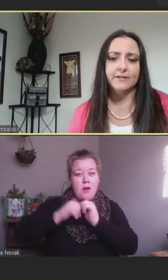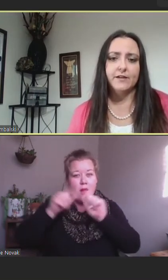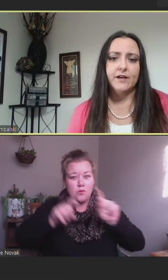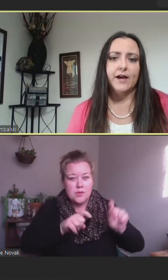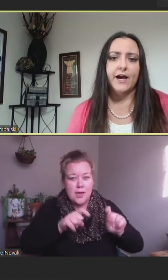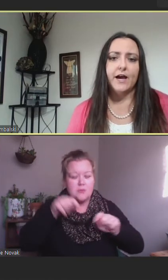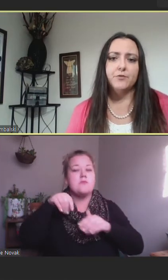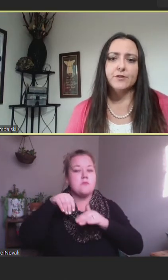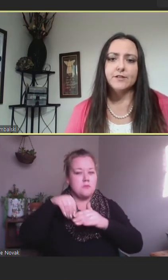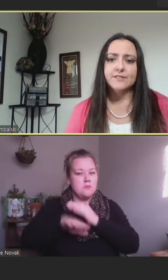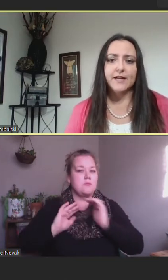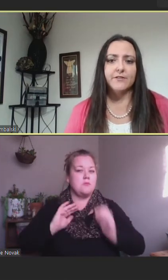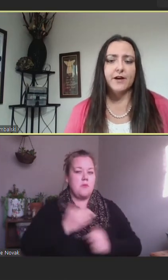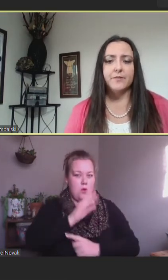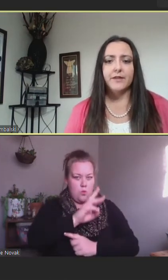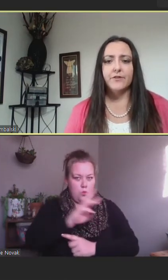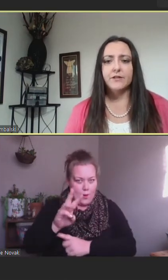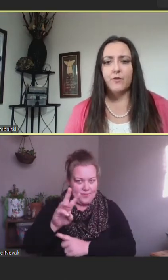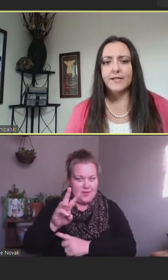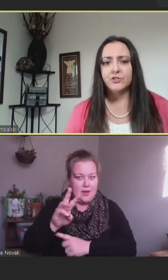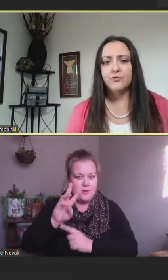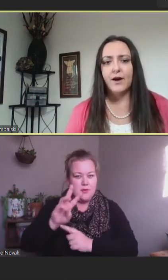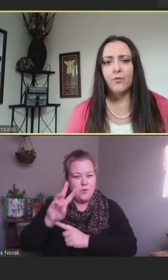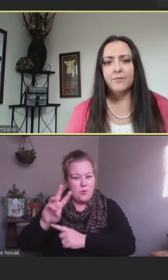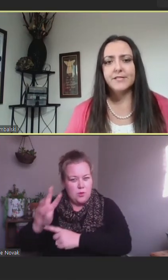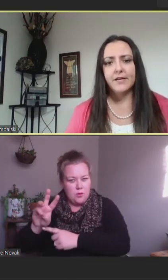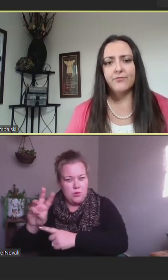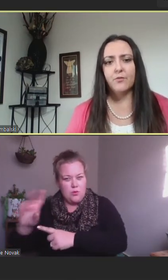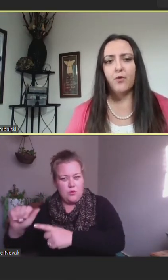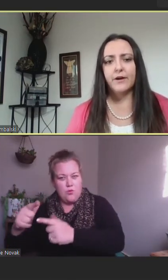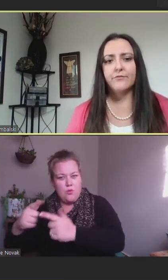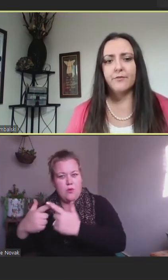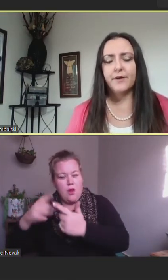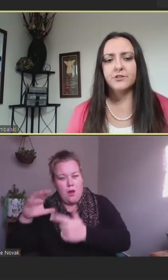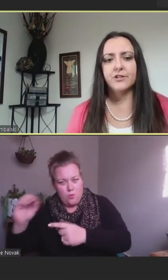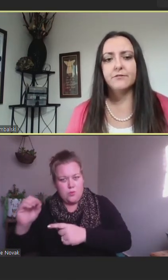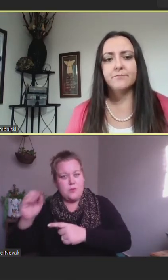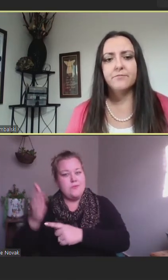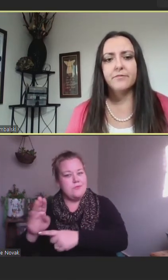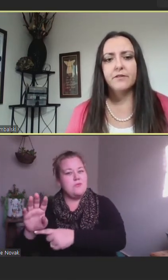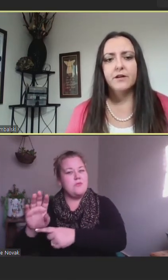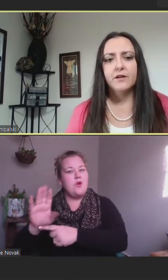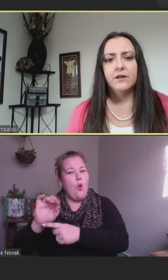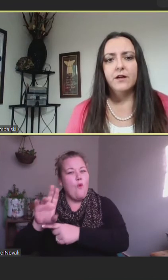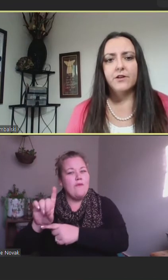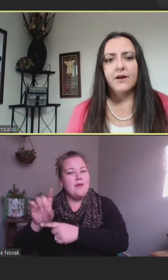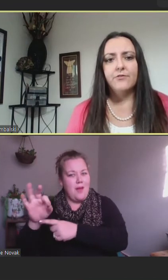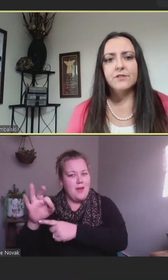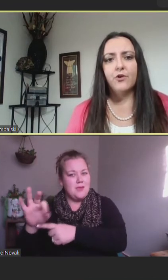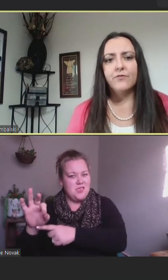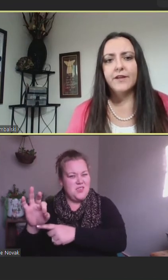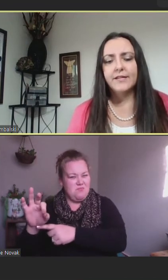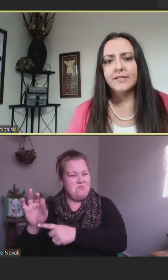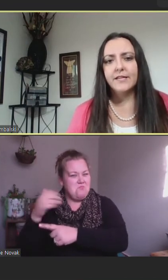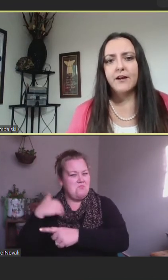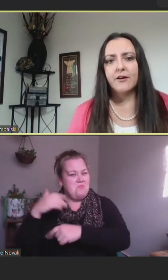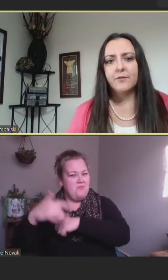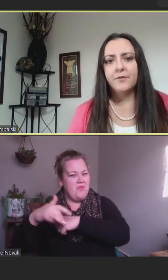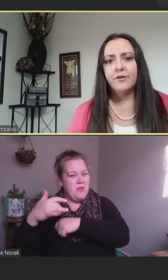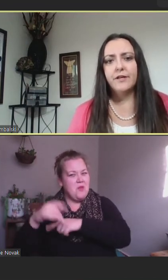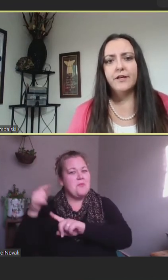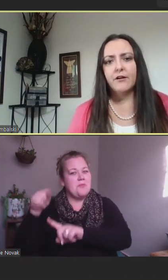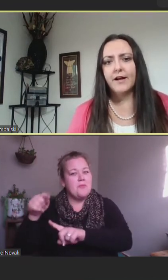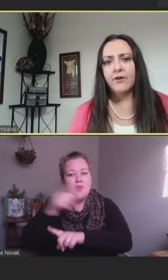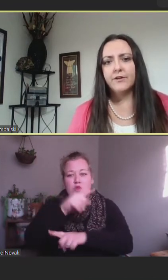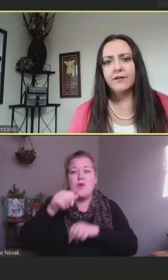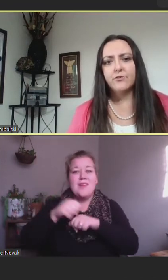www.lacrossecounty.org/COVID-19. You can send them even right to that website for more information. The levels of COVID-19 in our